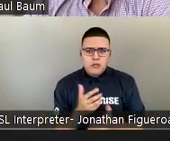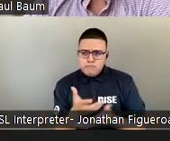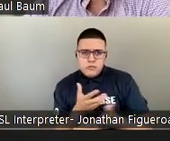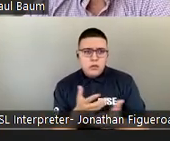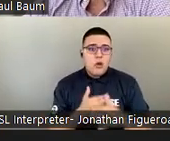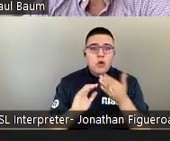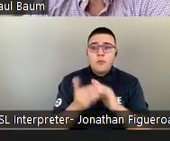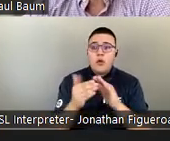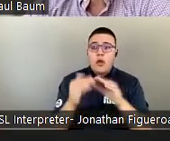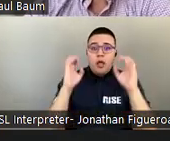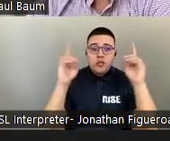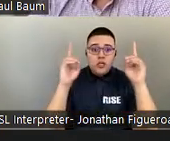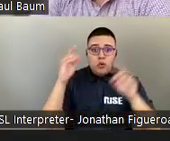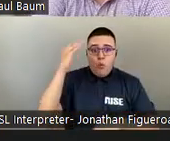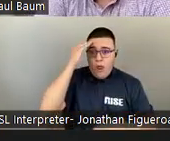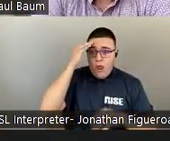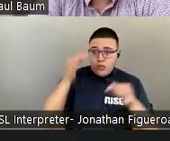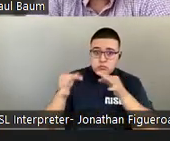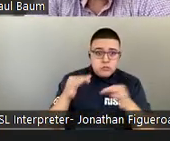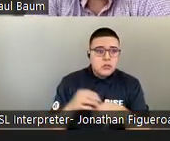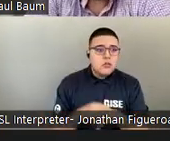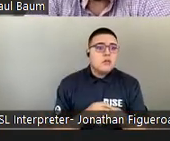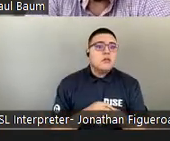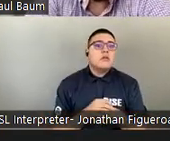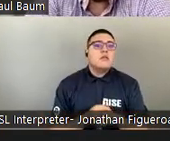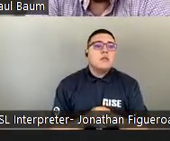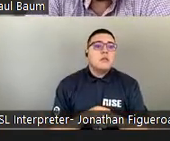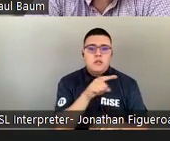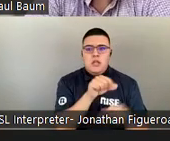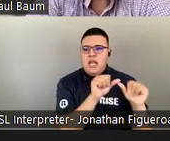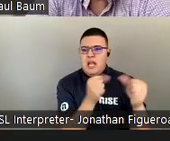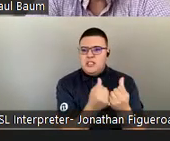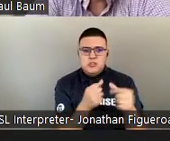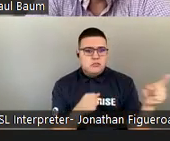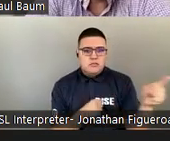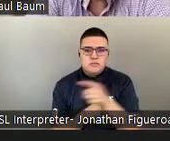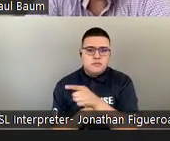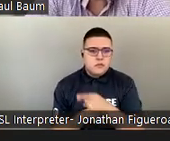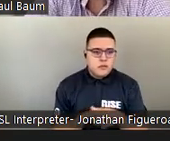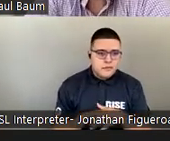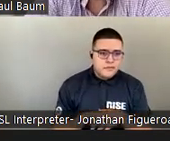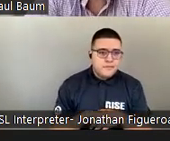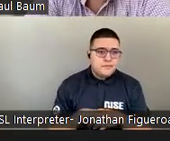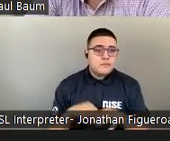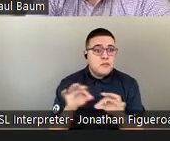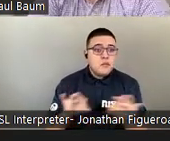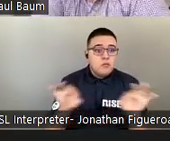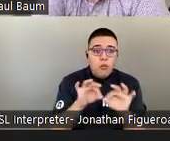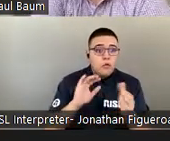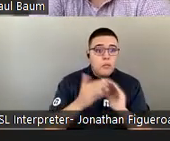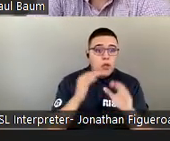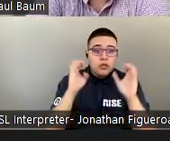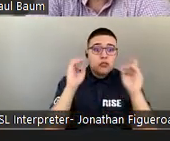community education and awareness by some of these agencies. So importance of